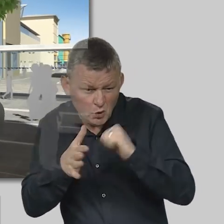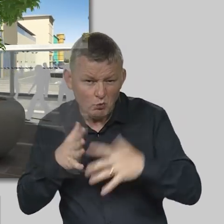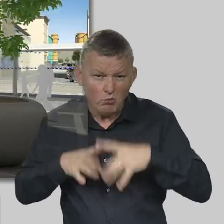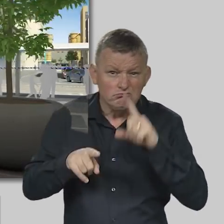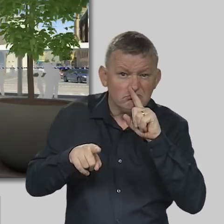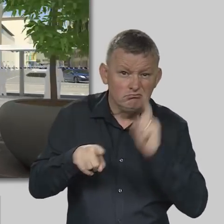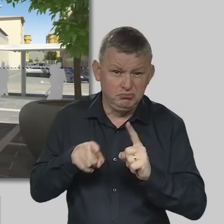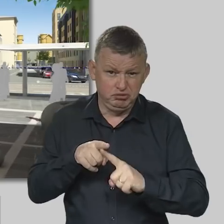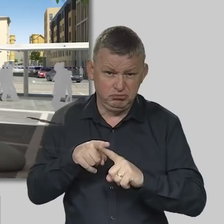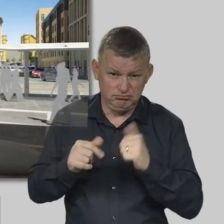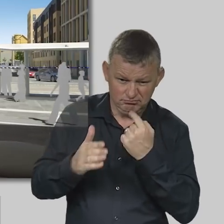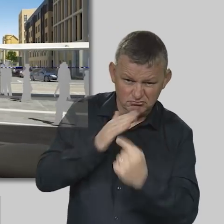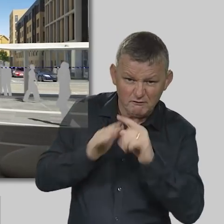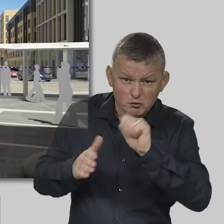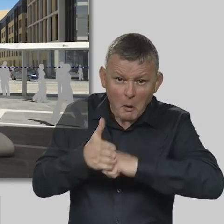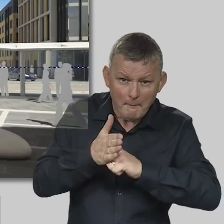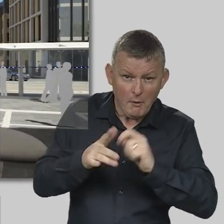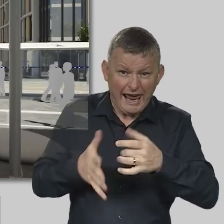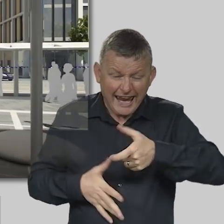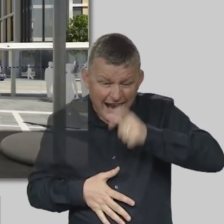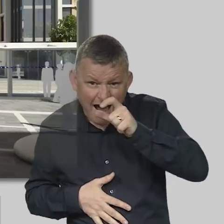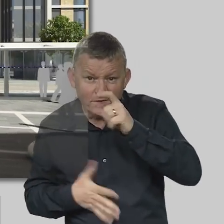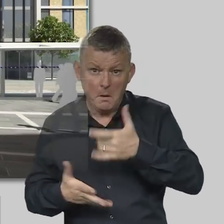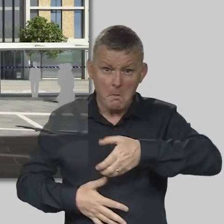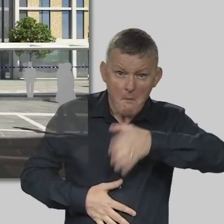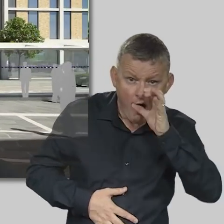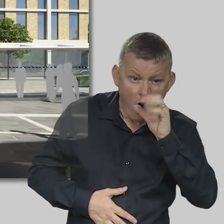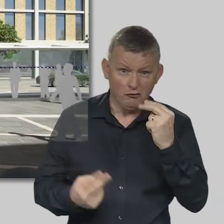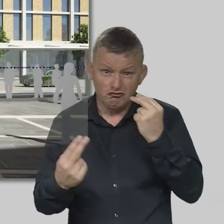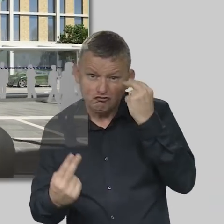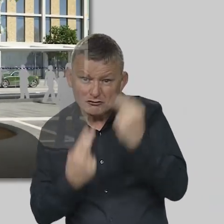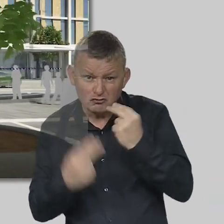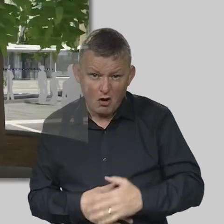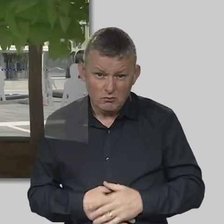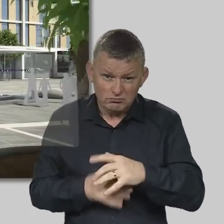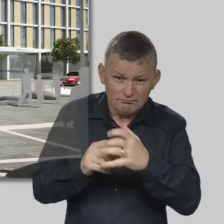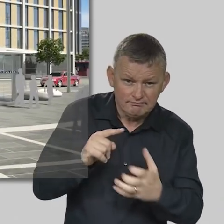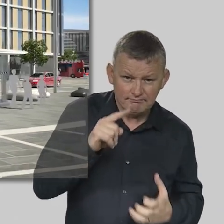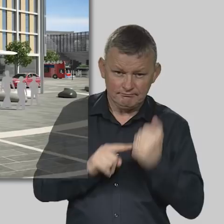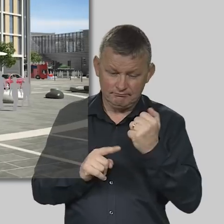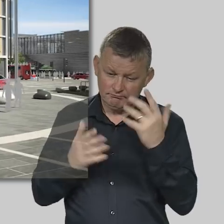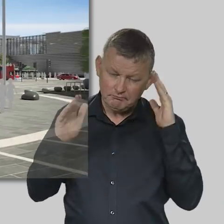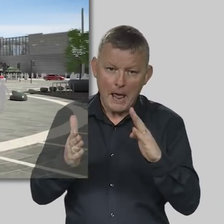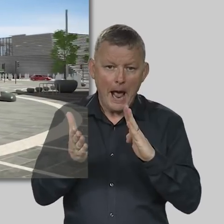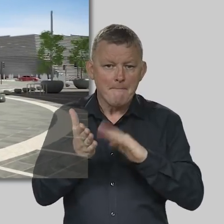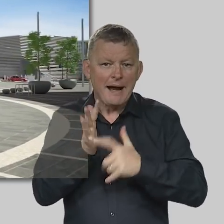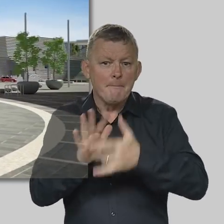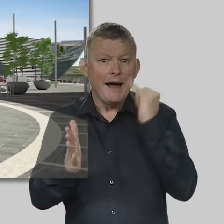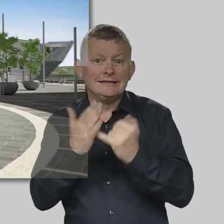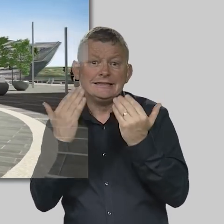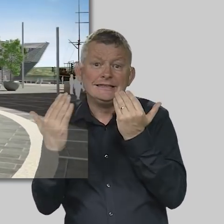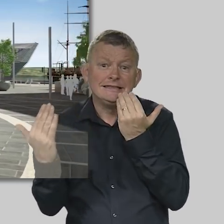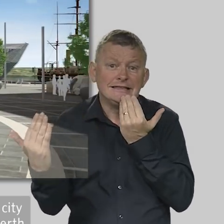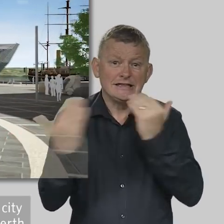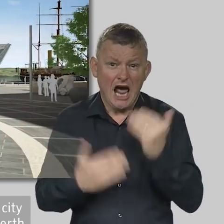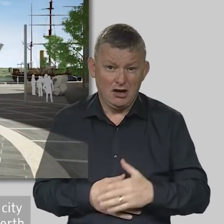chains, quirky independent retails, cafes, bars and restaurants. You will also find the city's other key attractions, including McManus